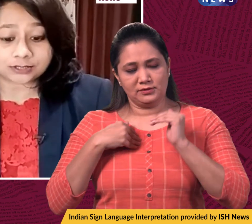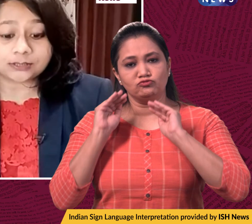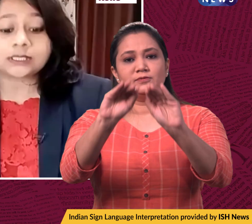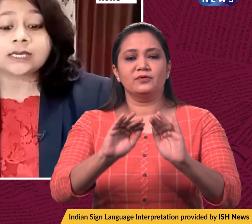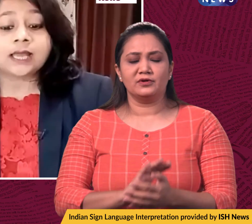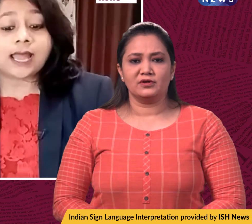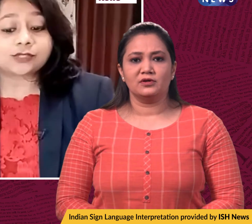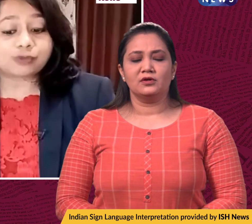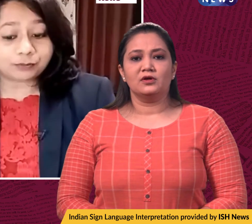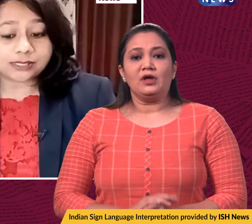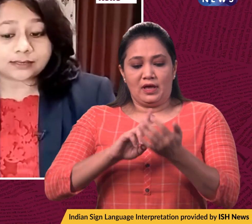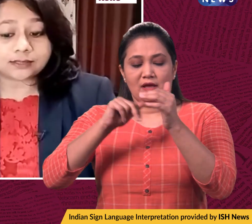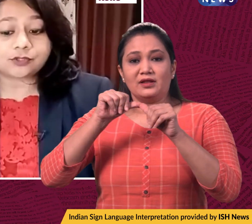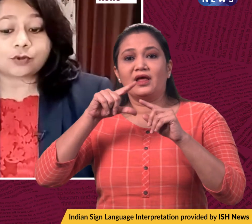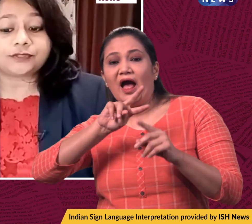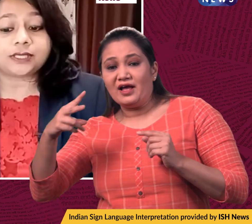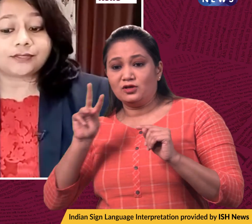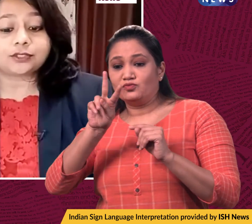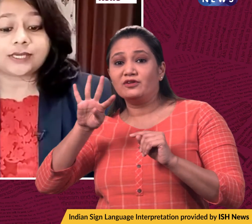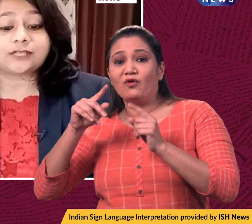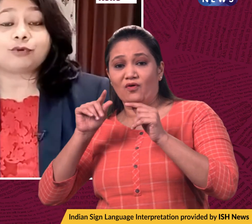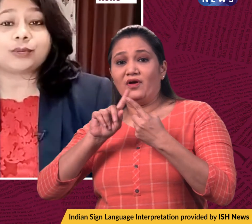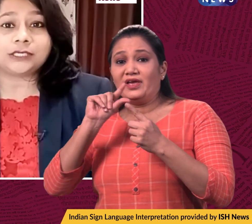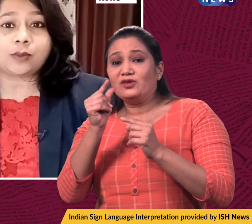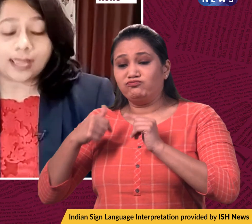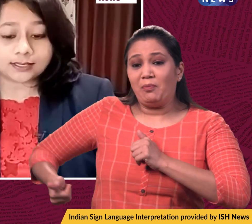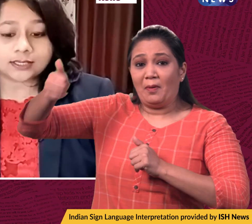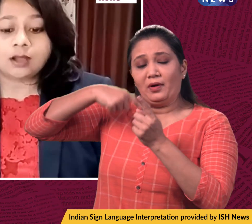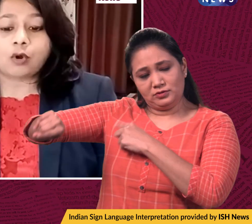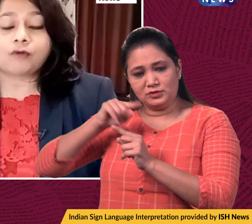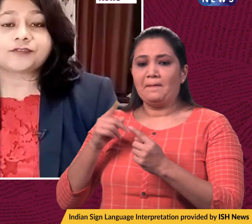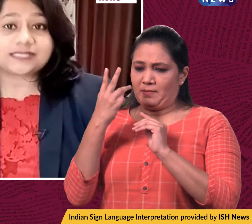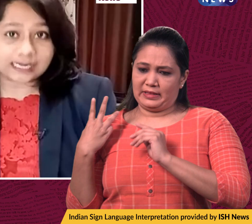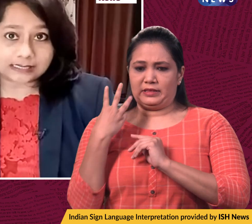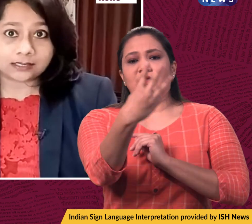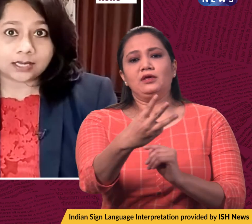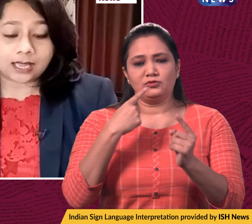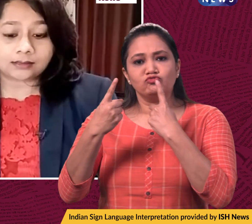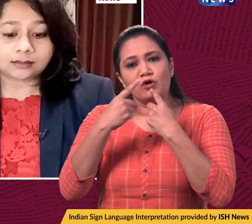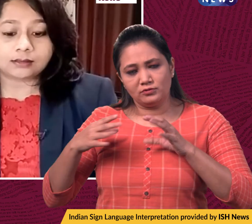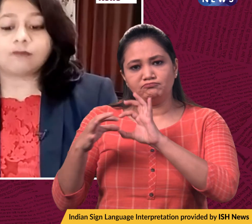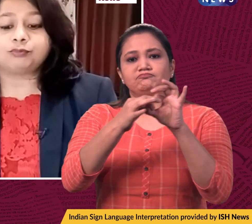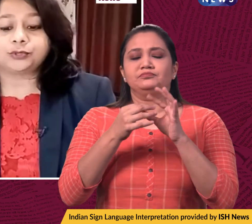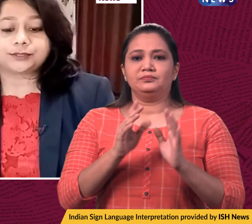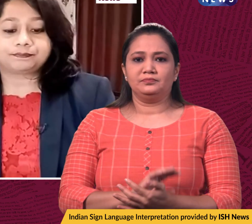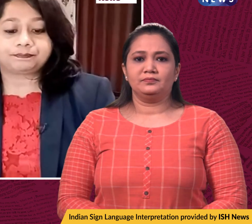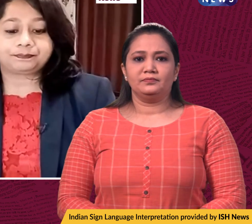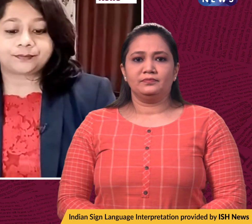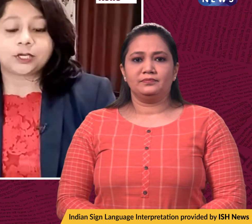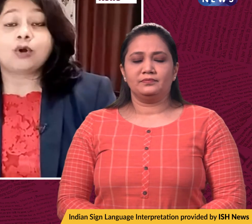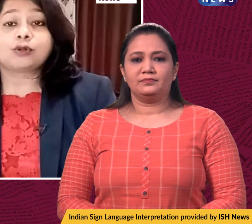Ukraine's president as representatives of the other 24 EU heads of state and